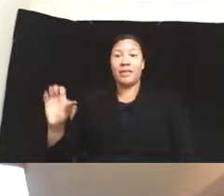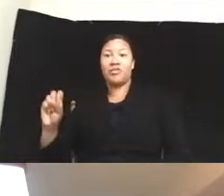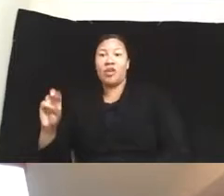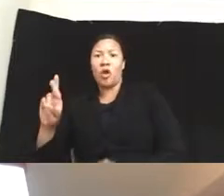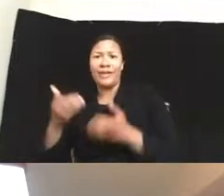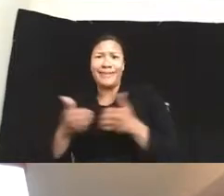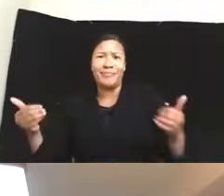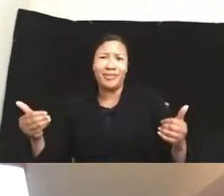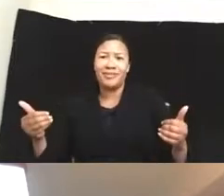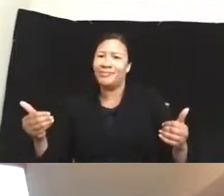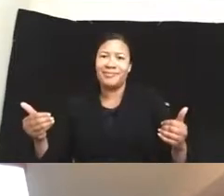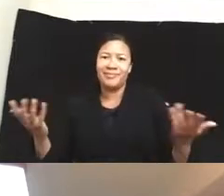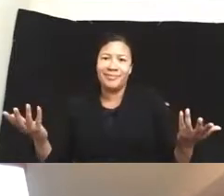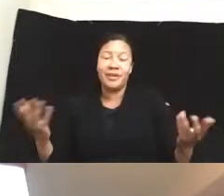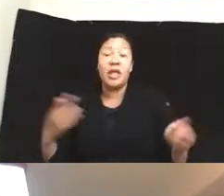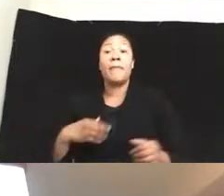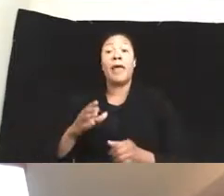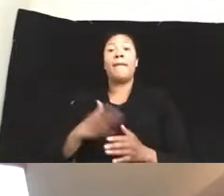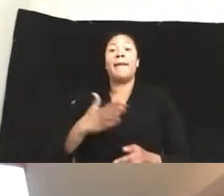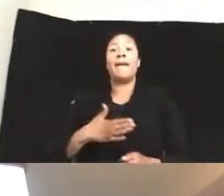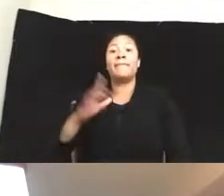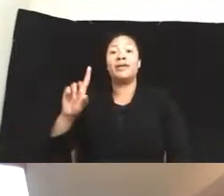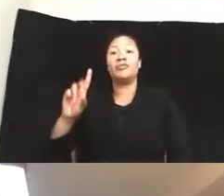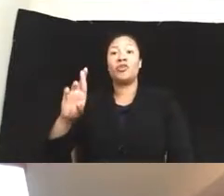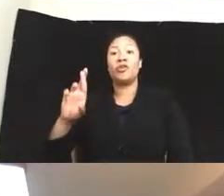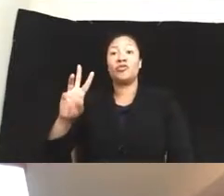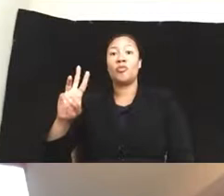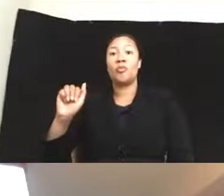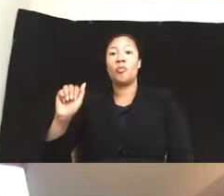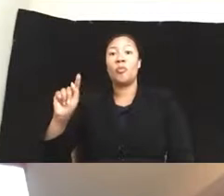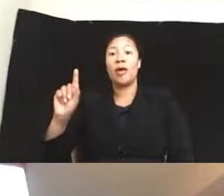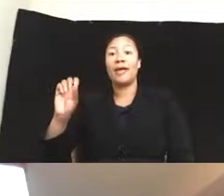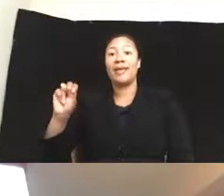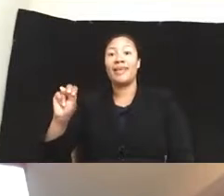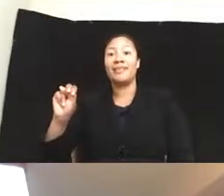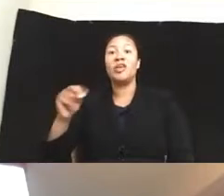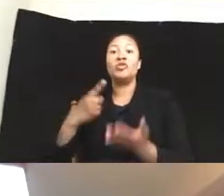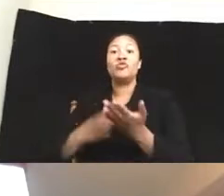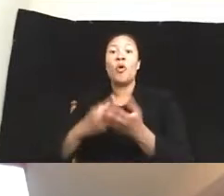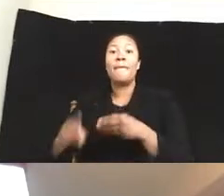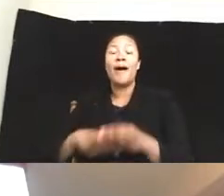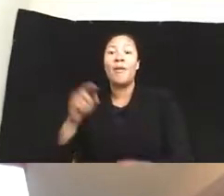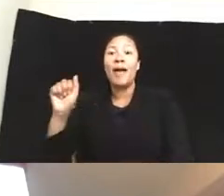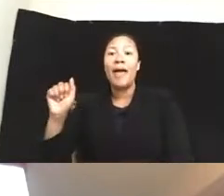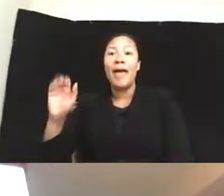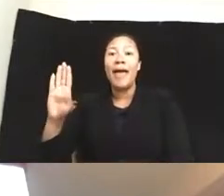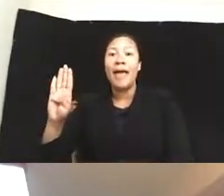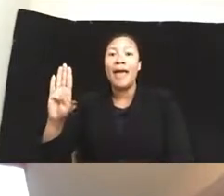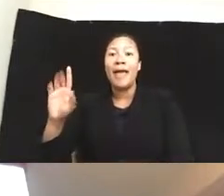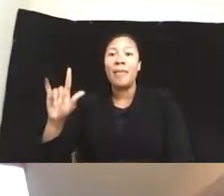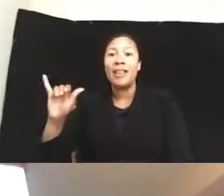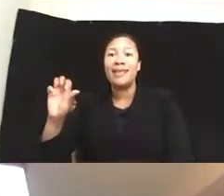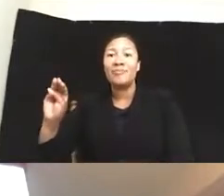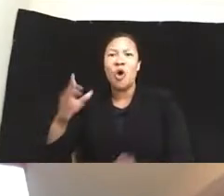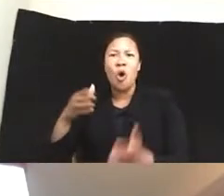Dr. Watkins talked about ableism, because often activism is talked about in a very ableist way. I